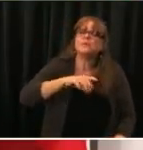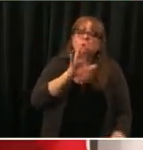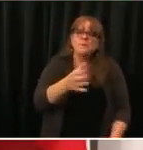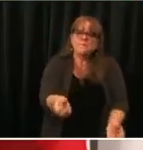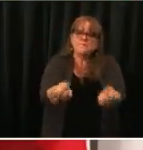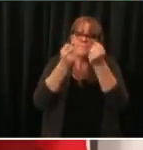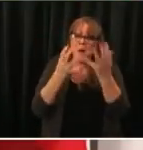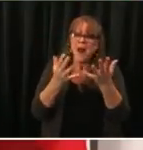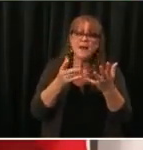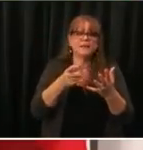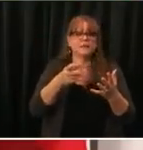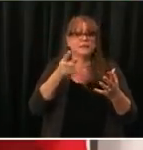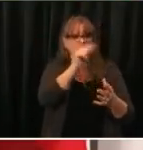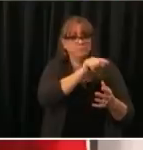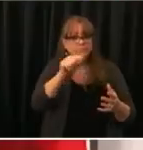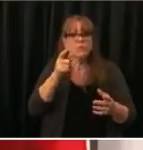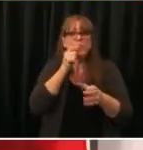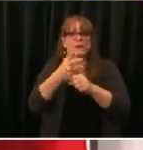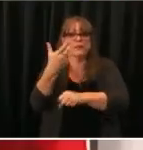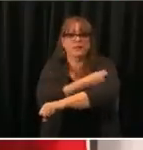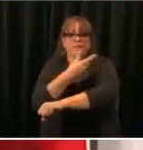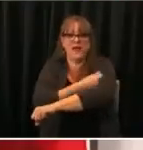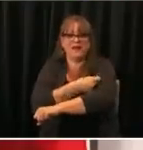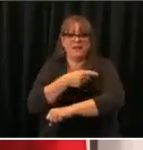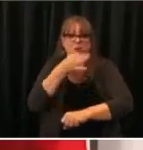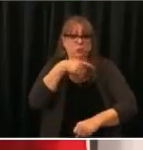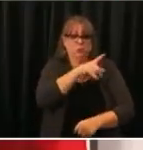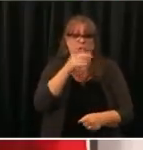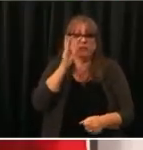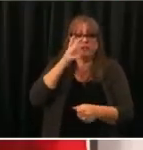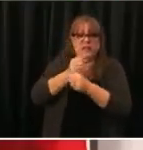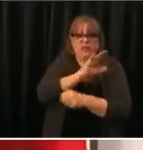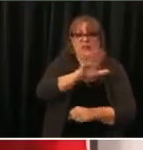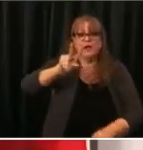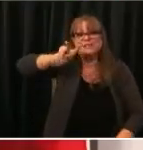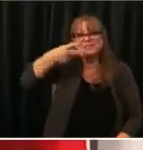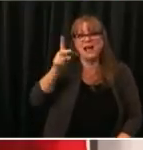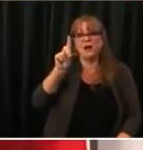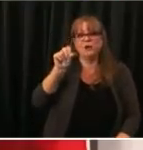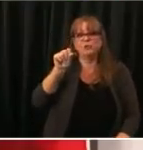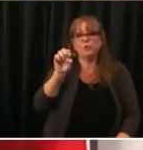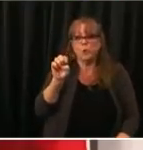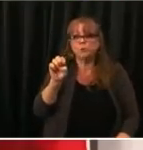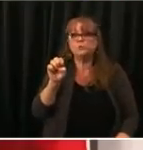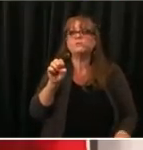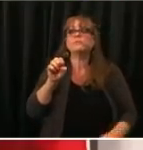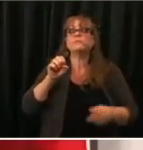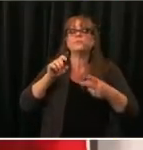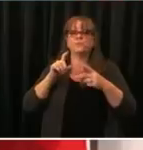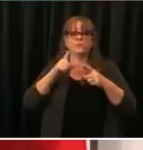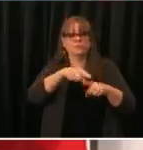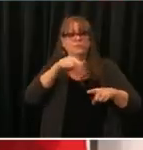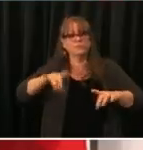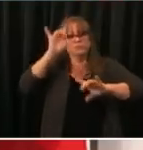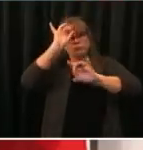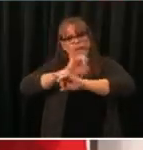it ends the crisis phase of the pandemic. Pandemic not over, but no longer, deaths reduced by